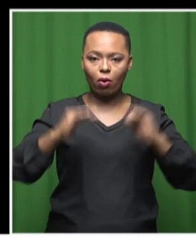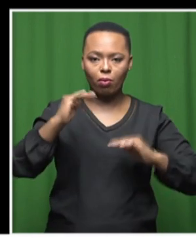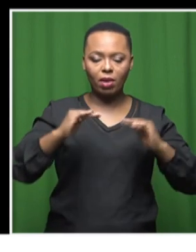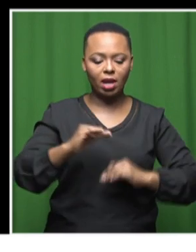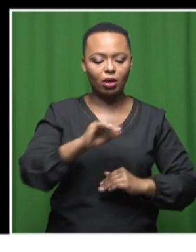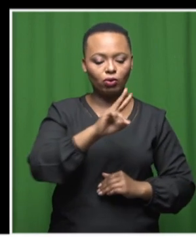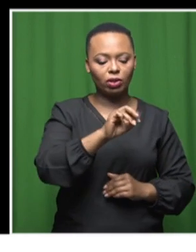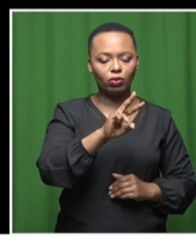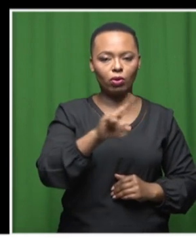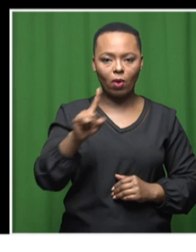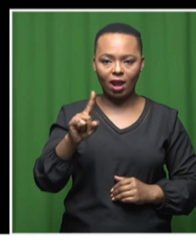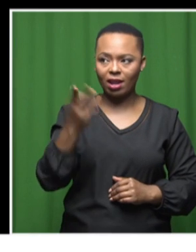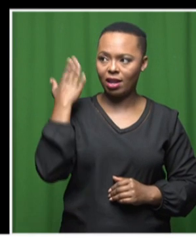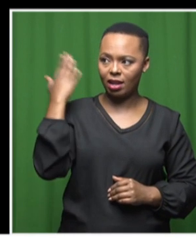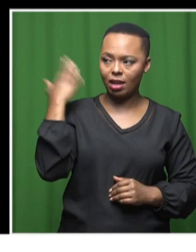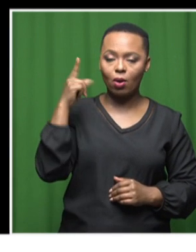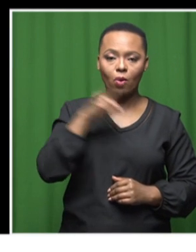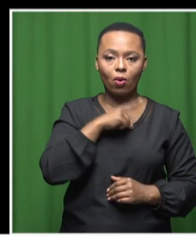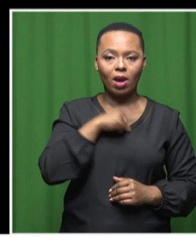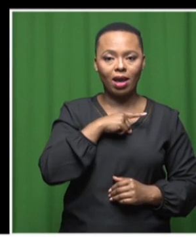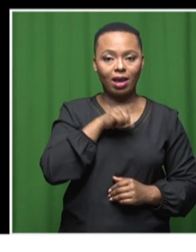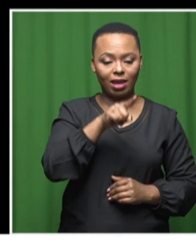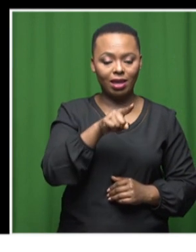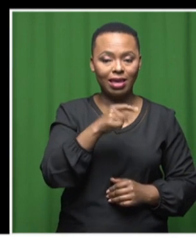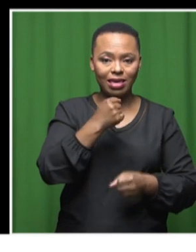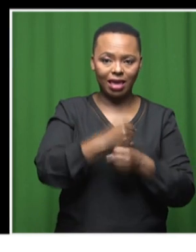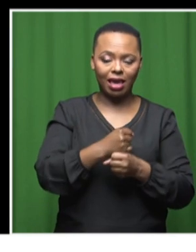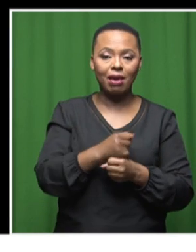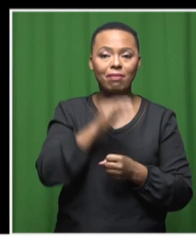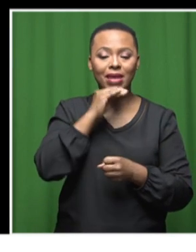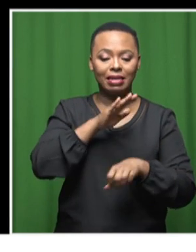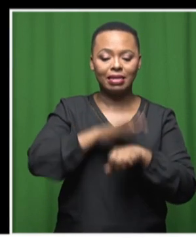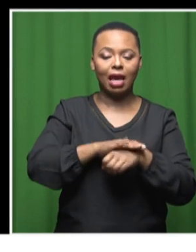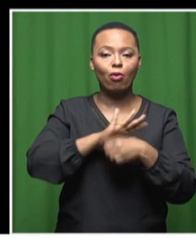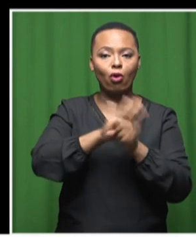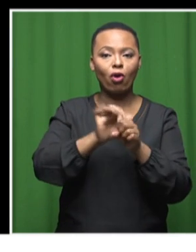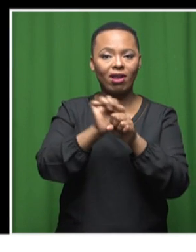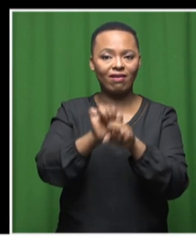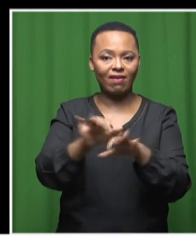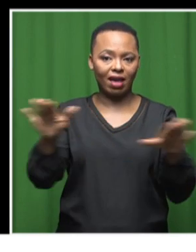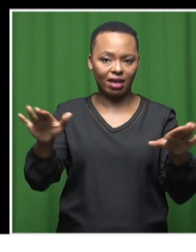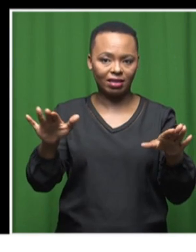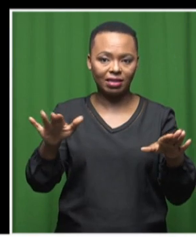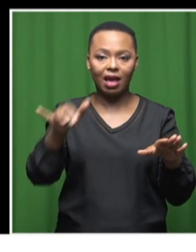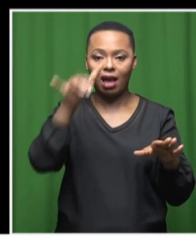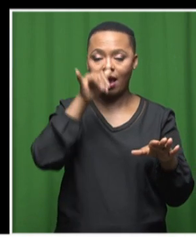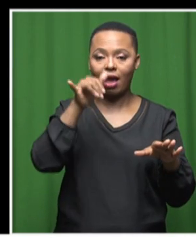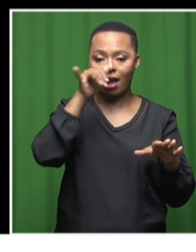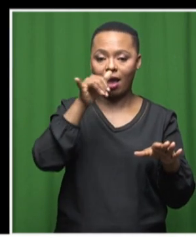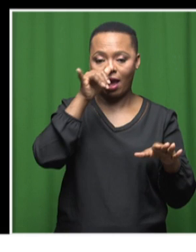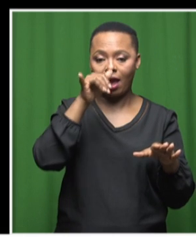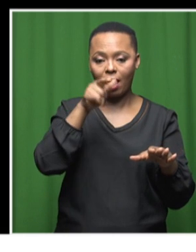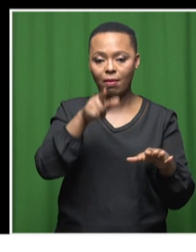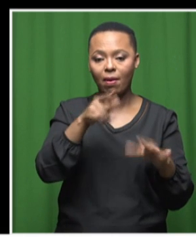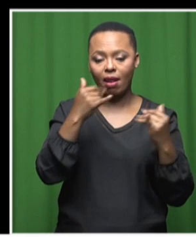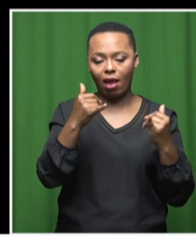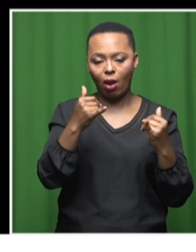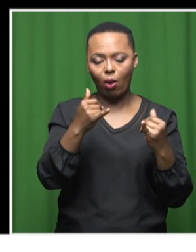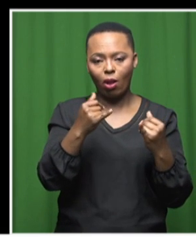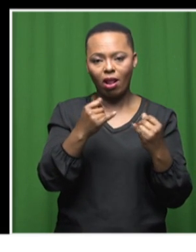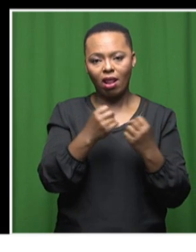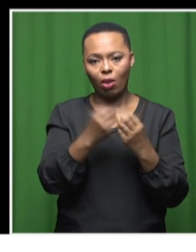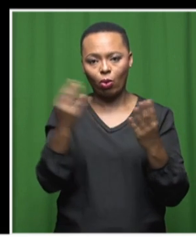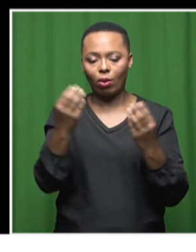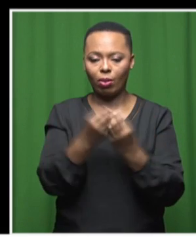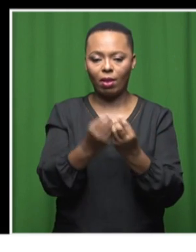2021, because that year were the real COVID year, and in that year, crime did very strange things. So